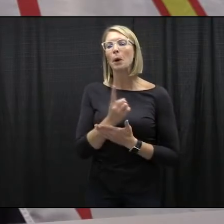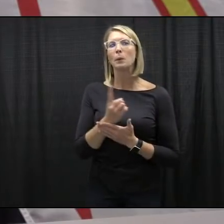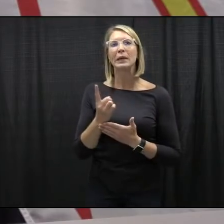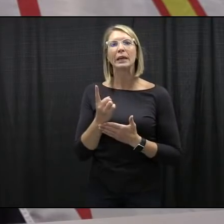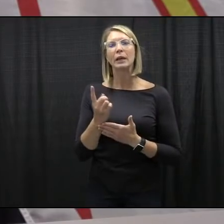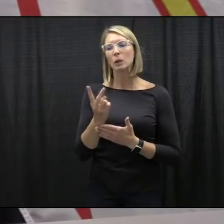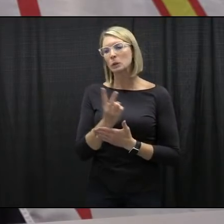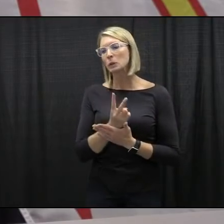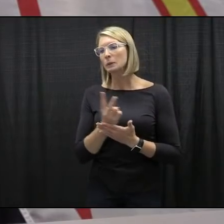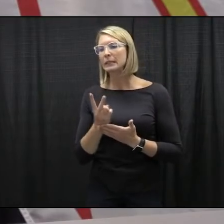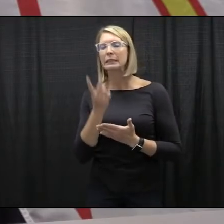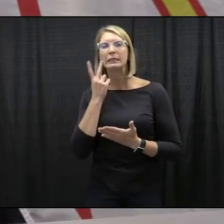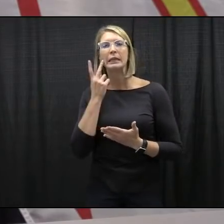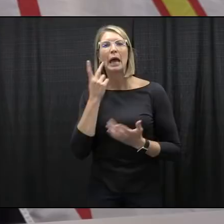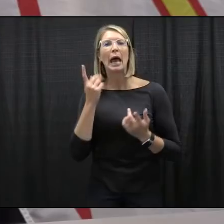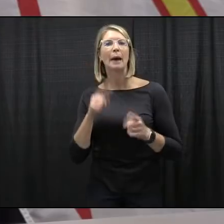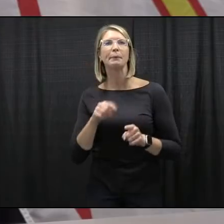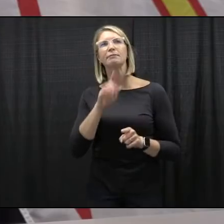with the Roddington area.